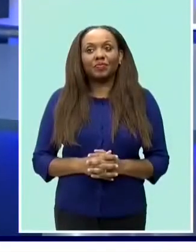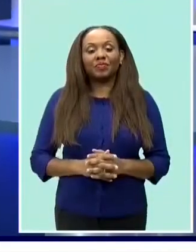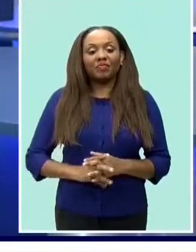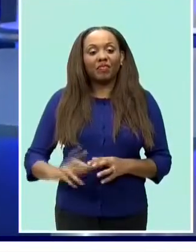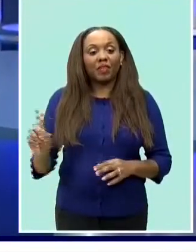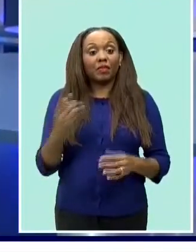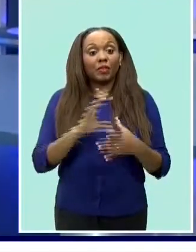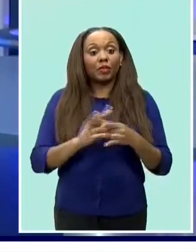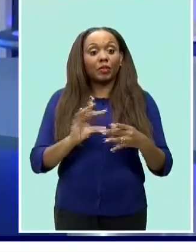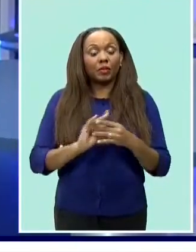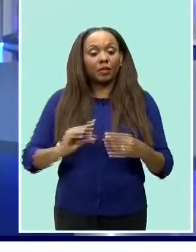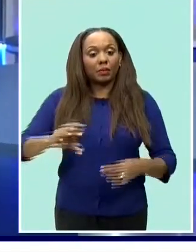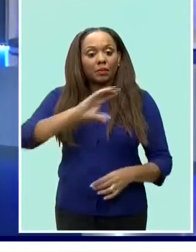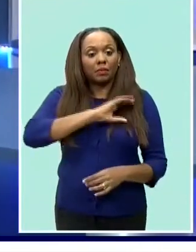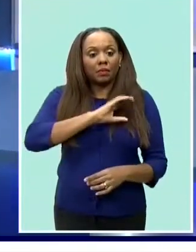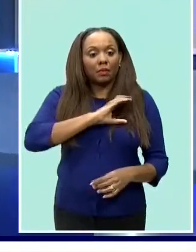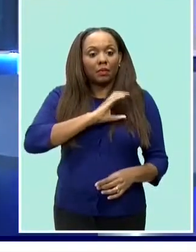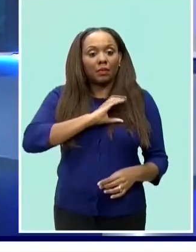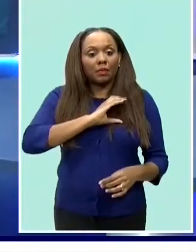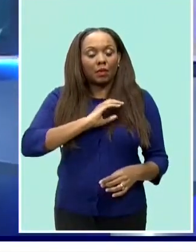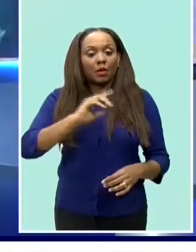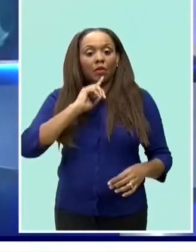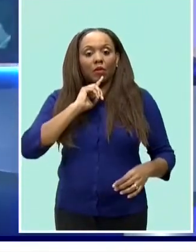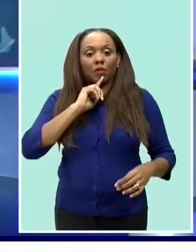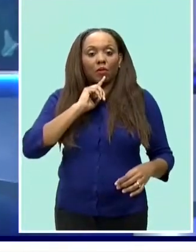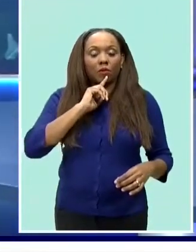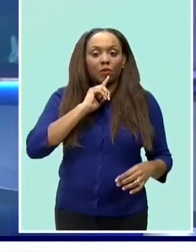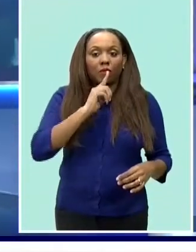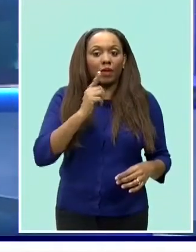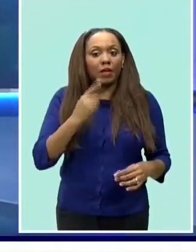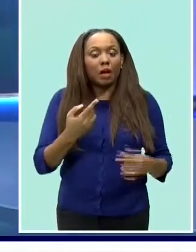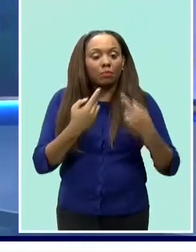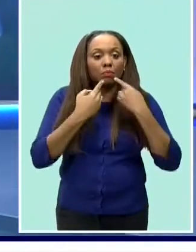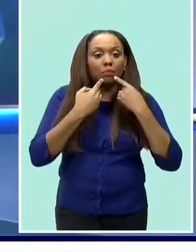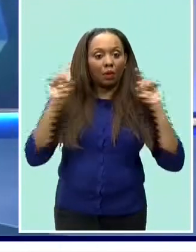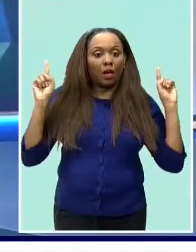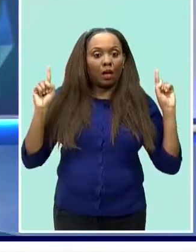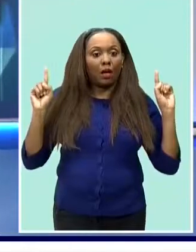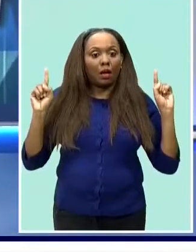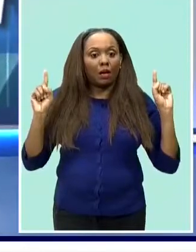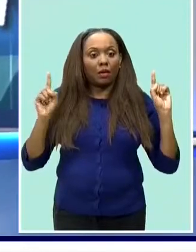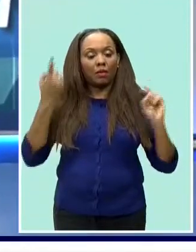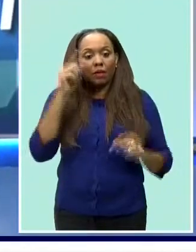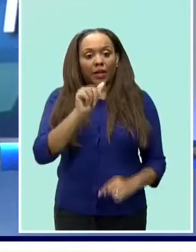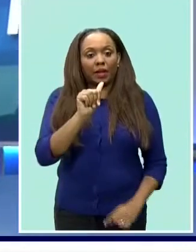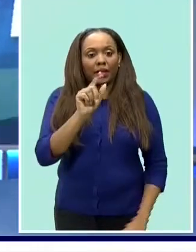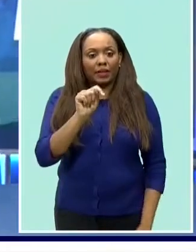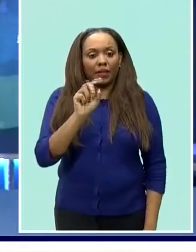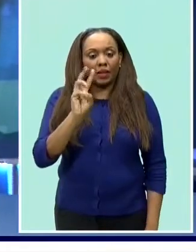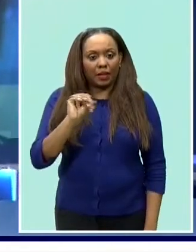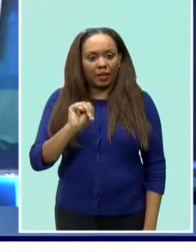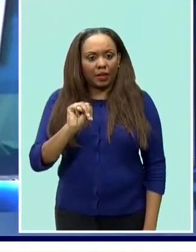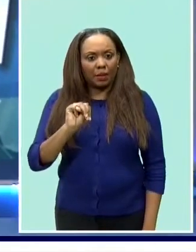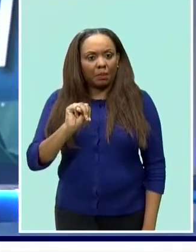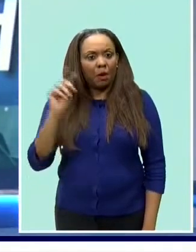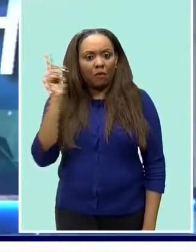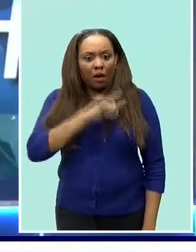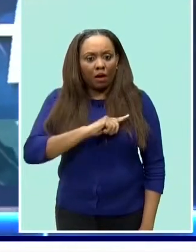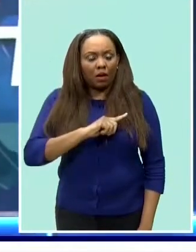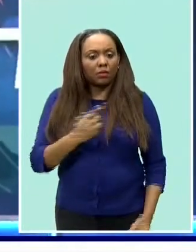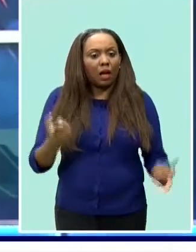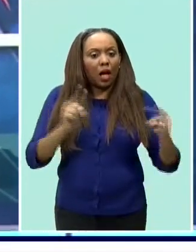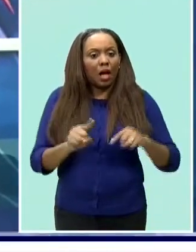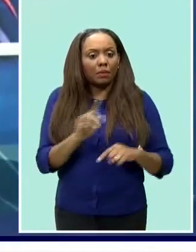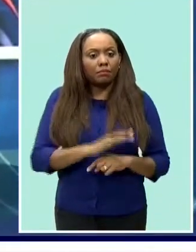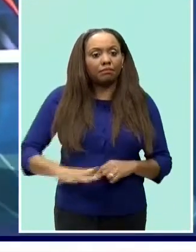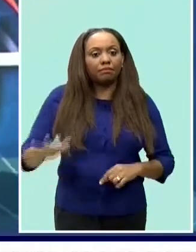The Royal Barbados Police Force has made a major breakthrough in the widespread ATM fraud case that has hit the island. Our Lisa Broom has